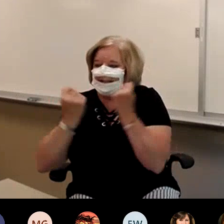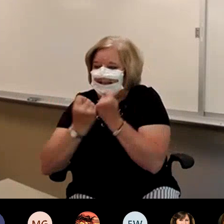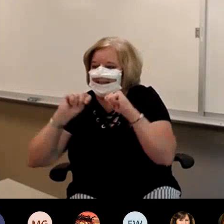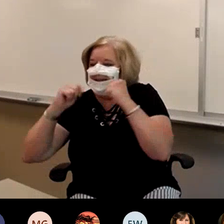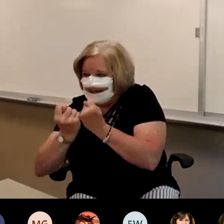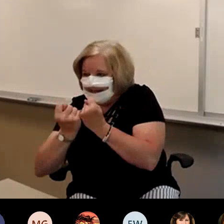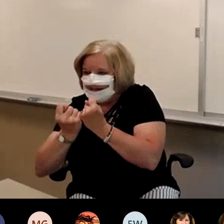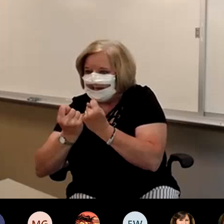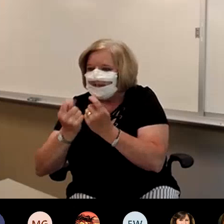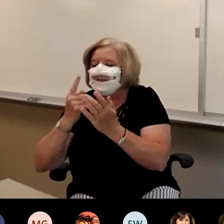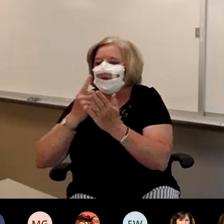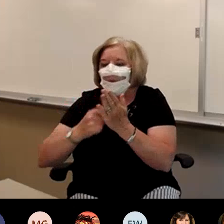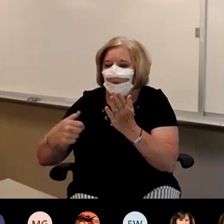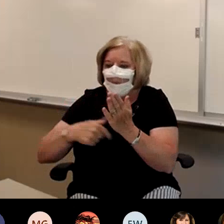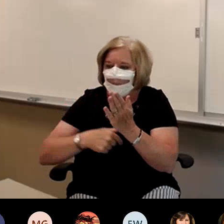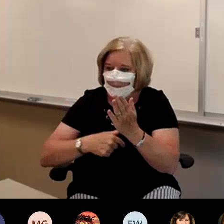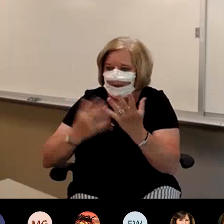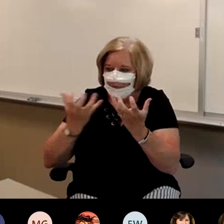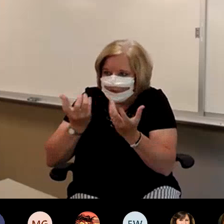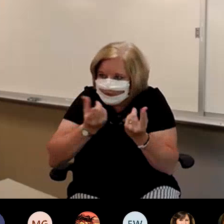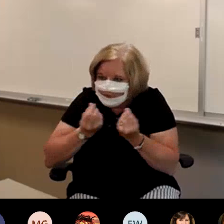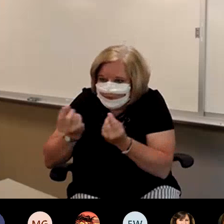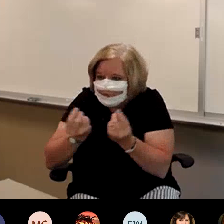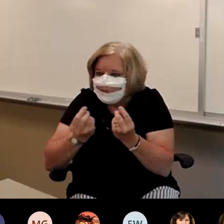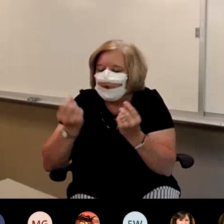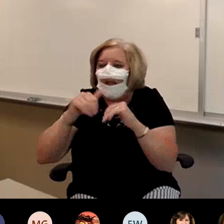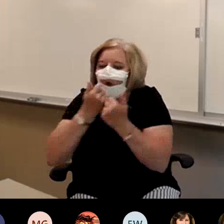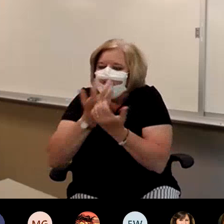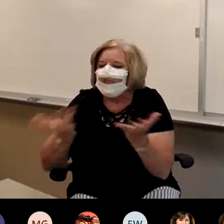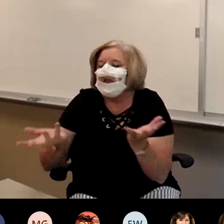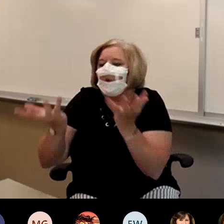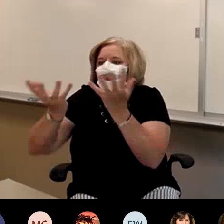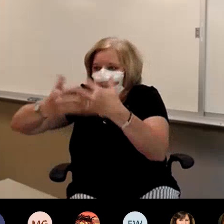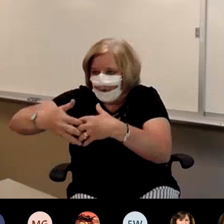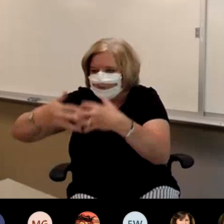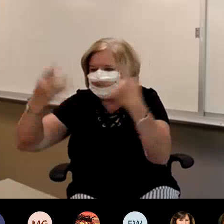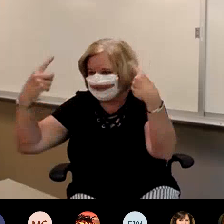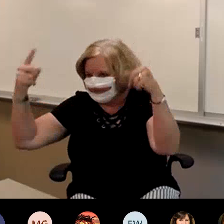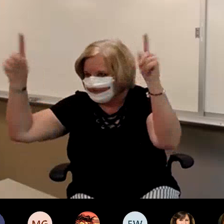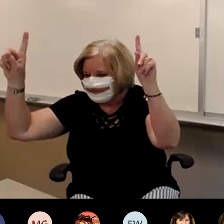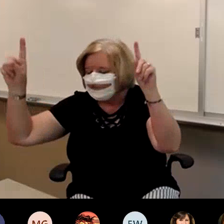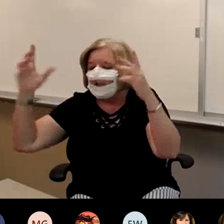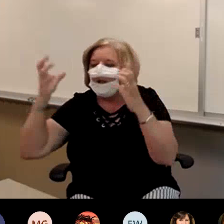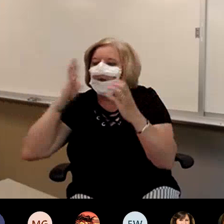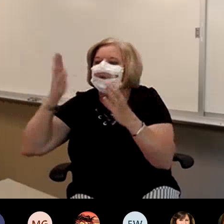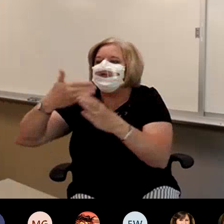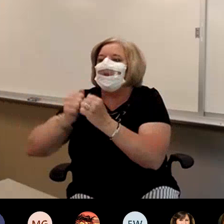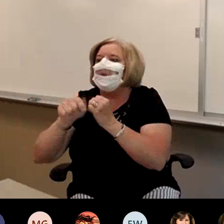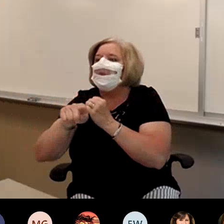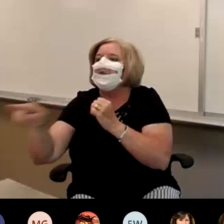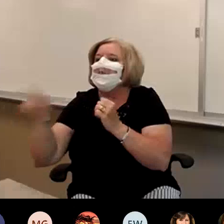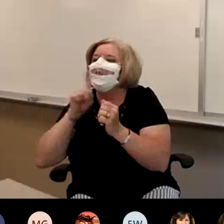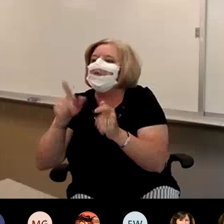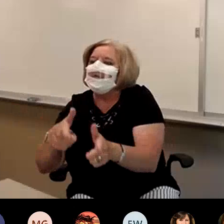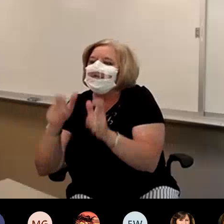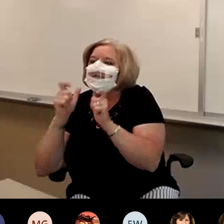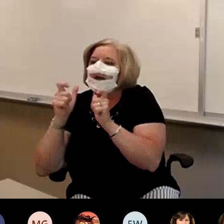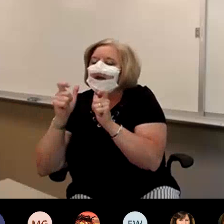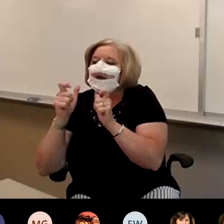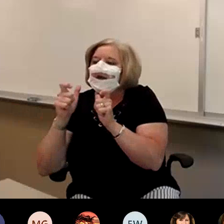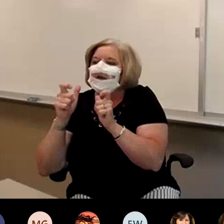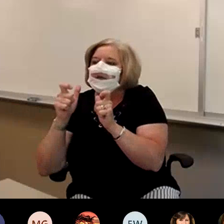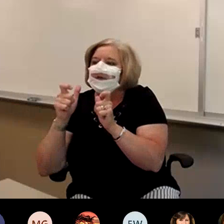looking at and how everything works. I'm going to share with you real quick. So I had